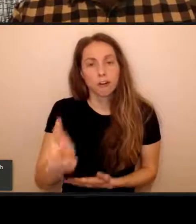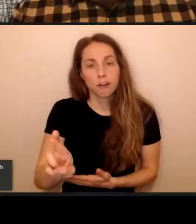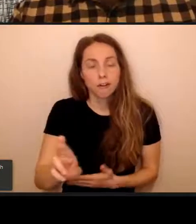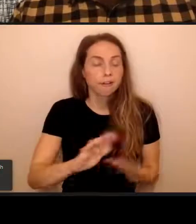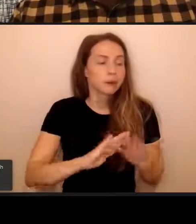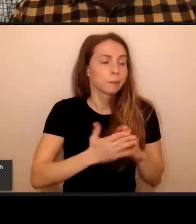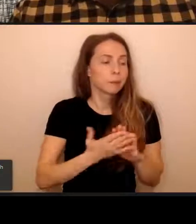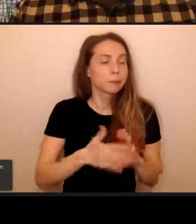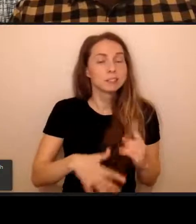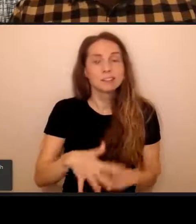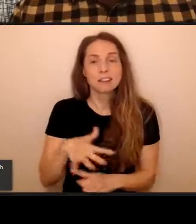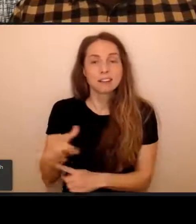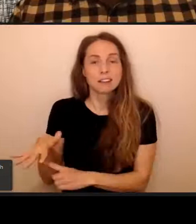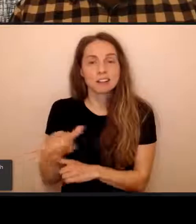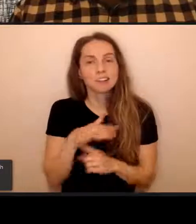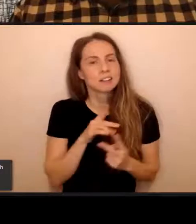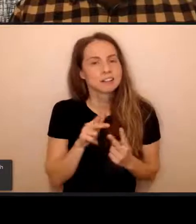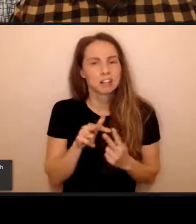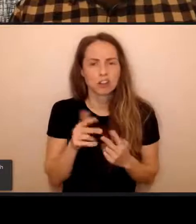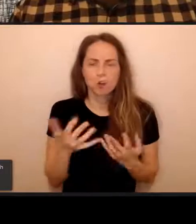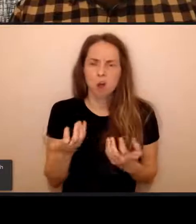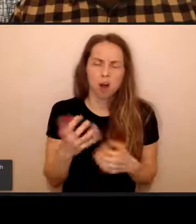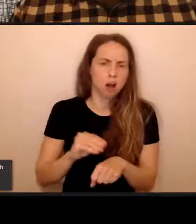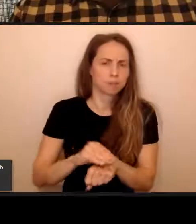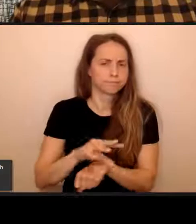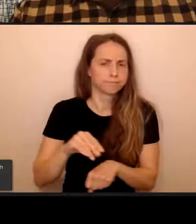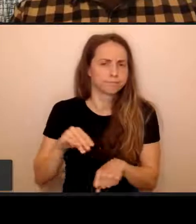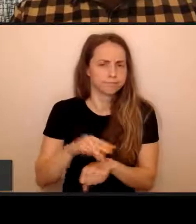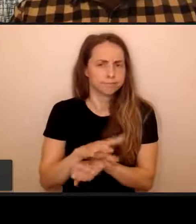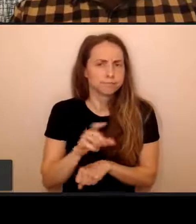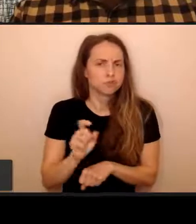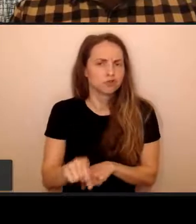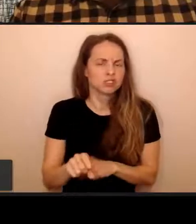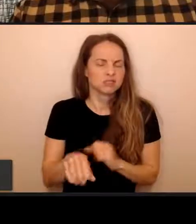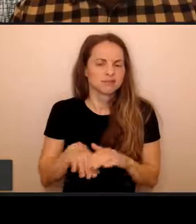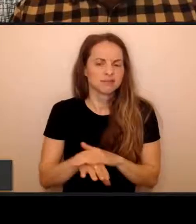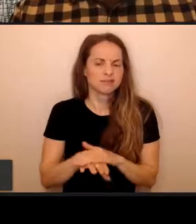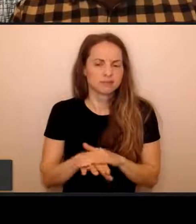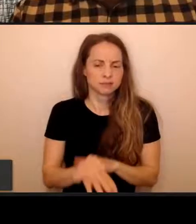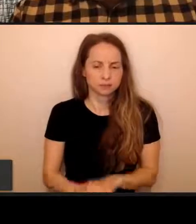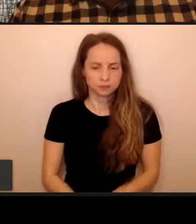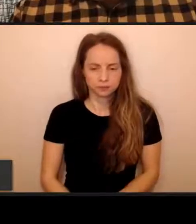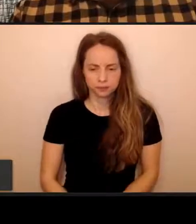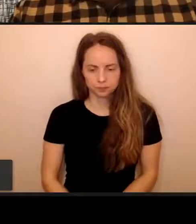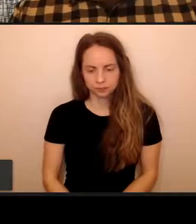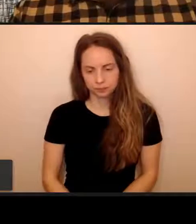setting where someone needs to have access.